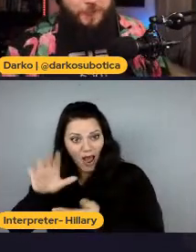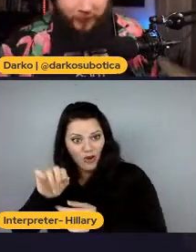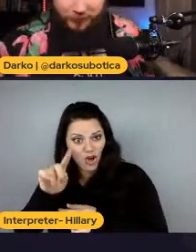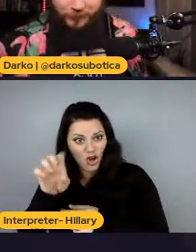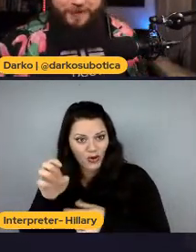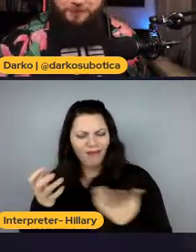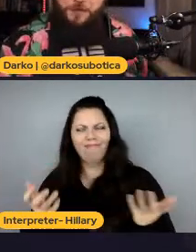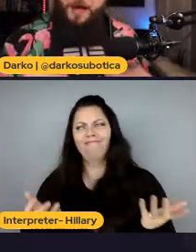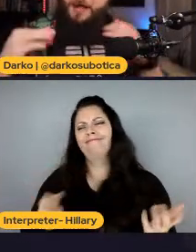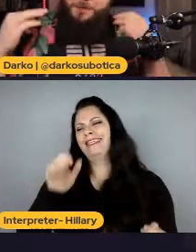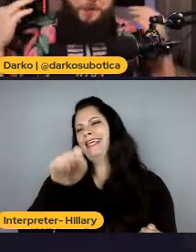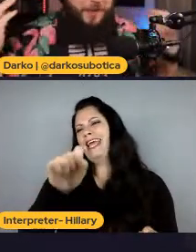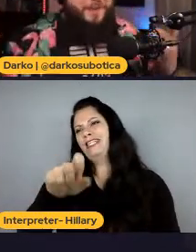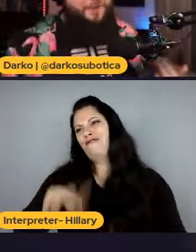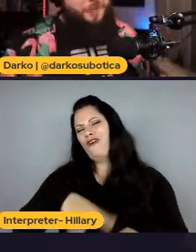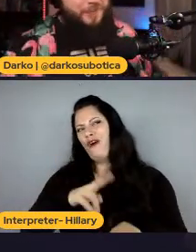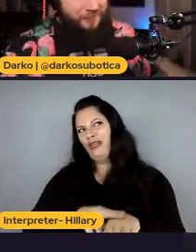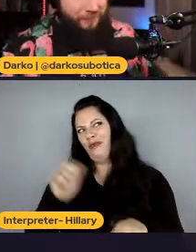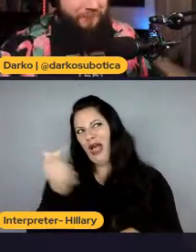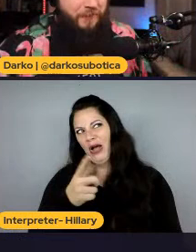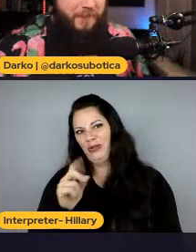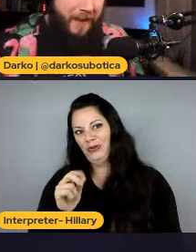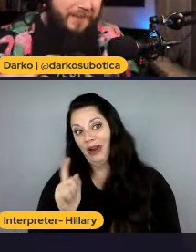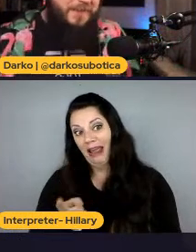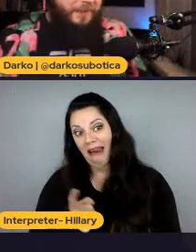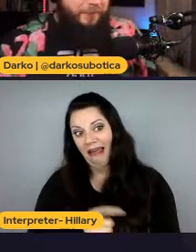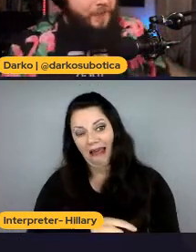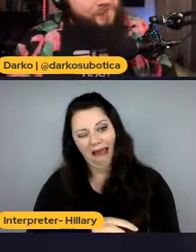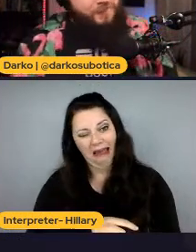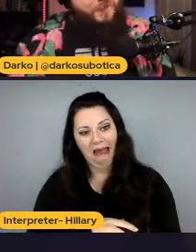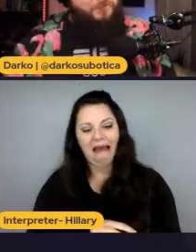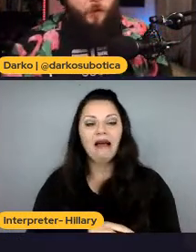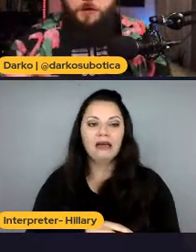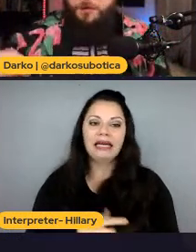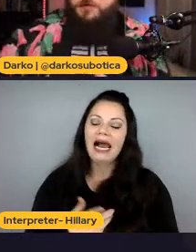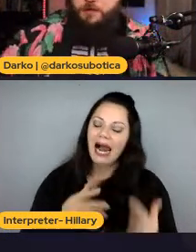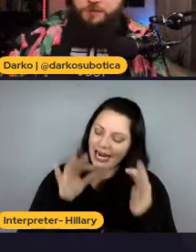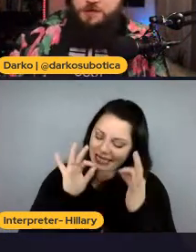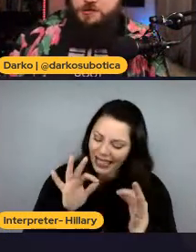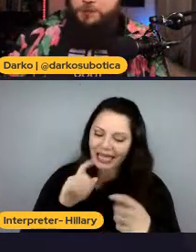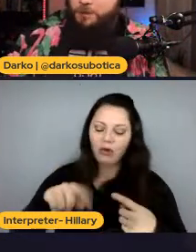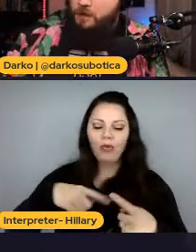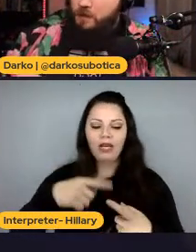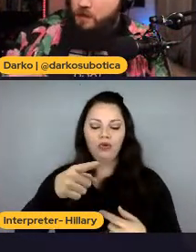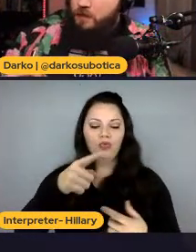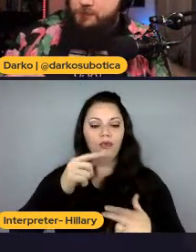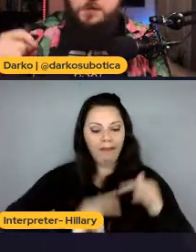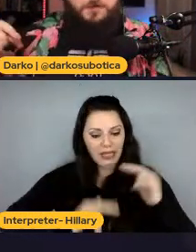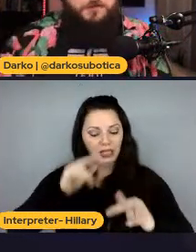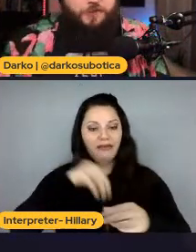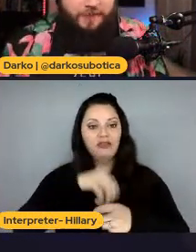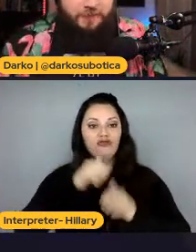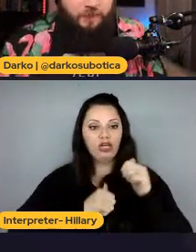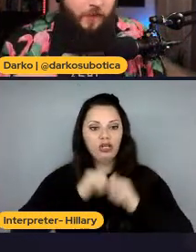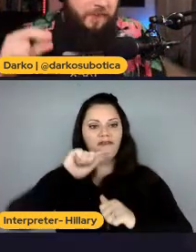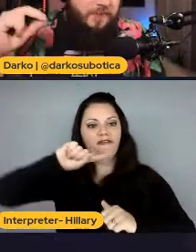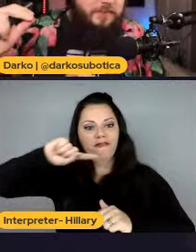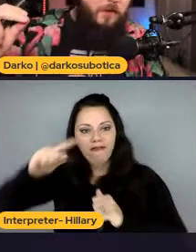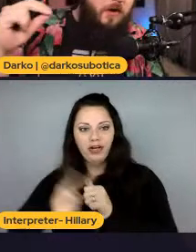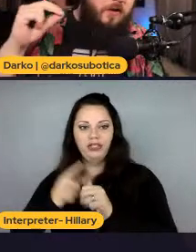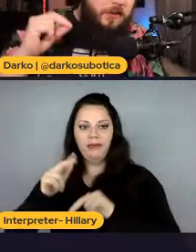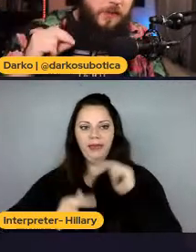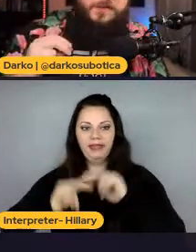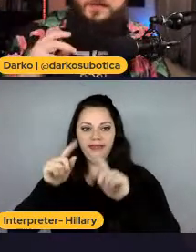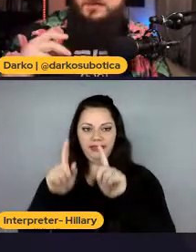course you do. We all do, right? But when it comes to test-driven development, ideally, when you build your infrastructure, first build your test. Write